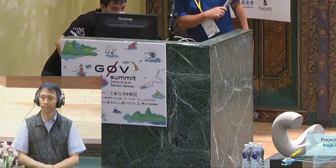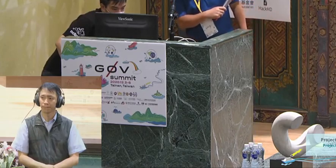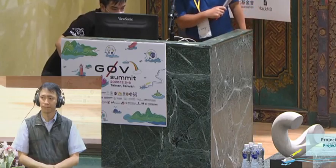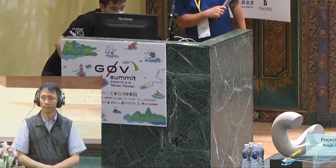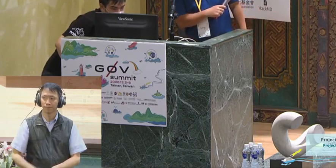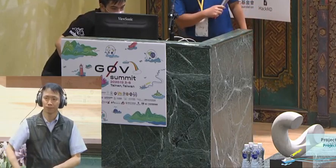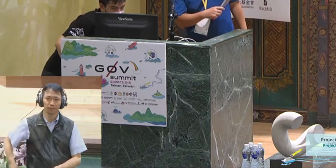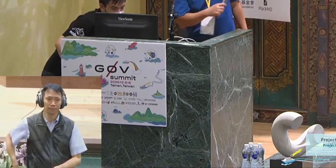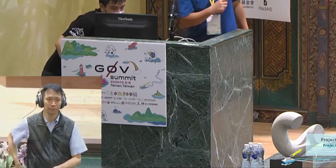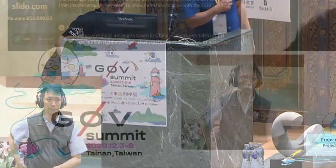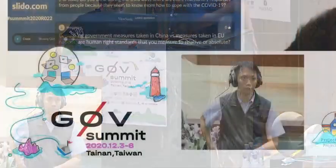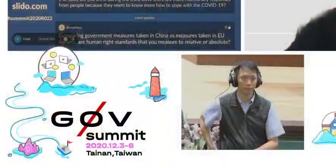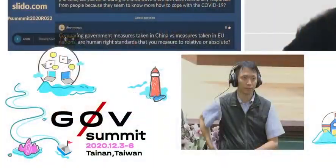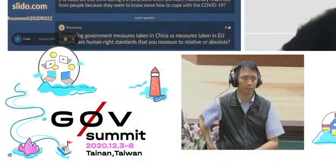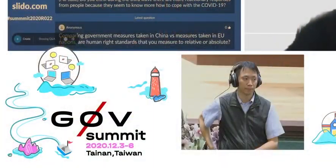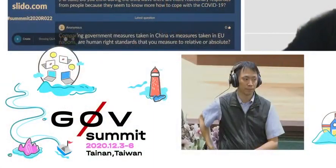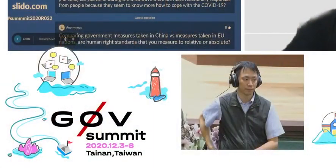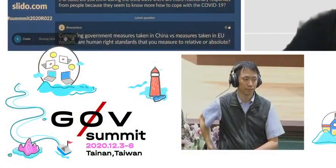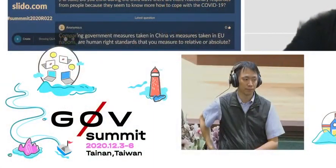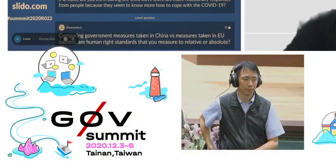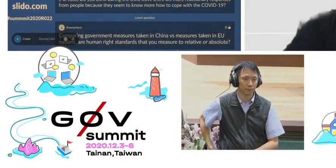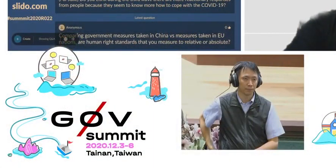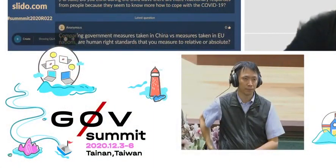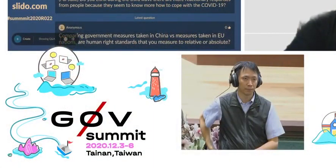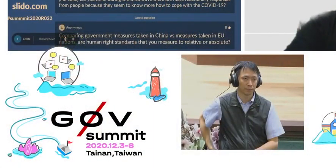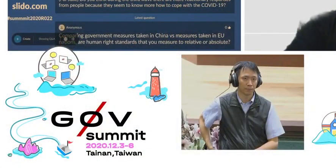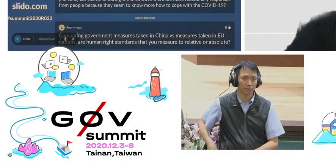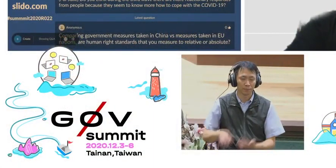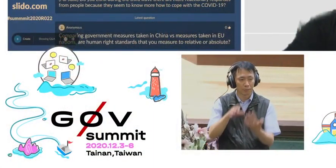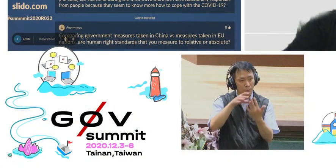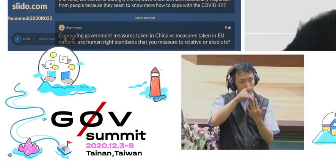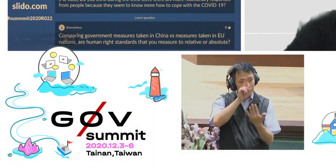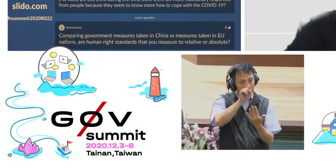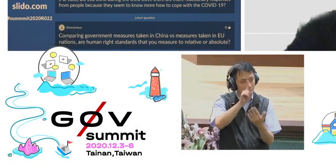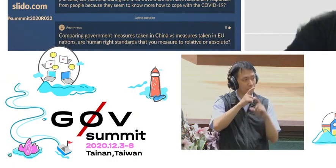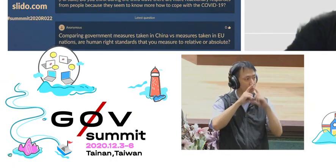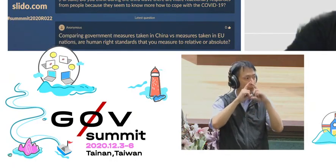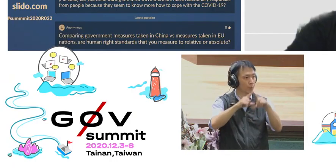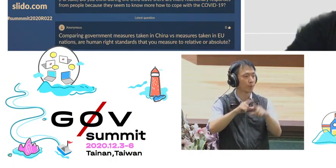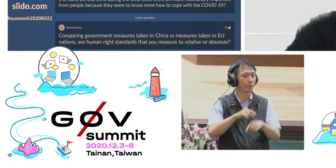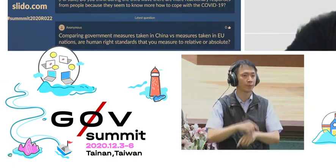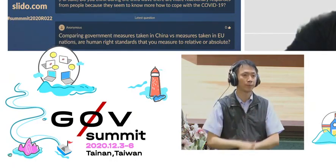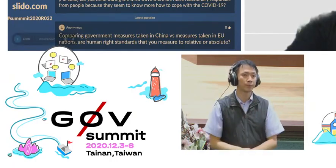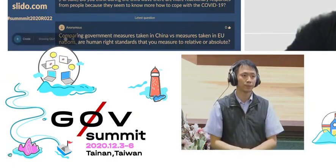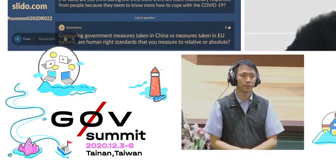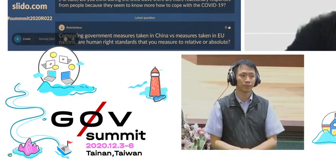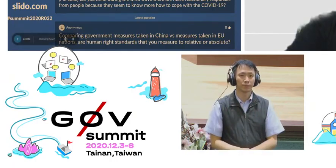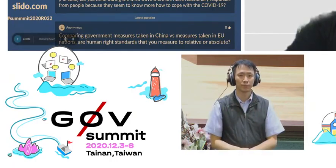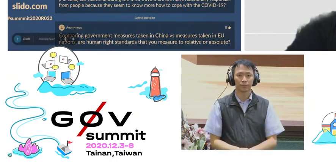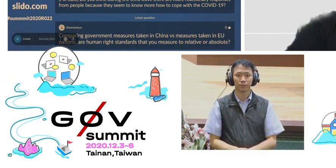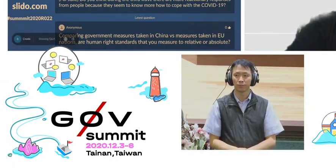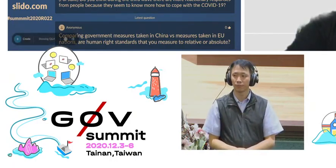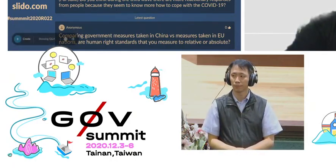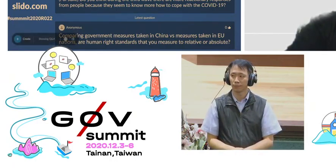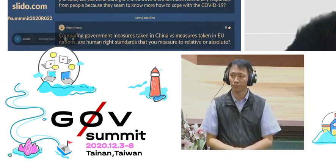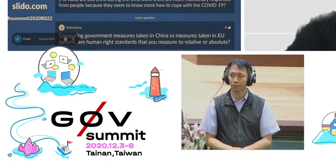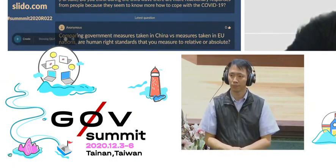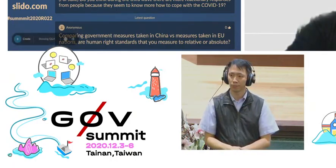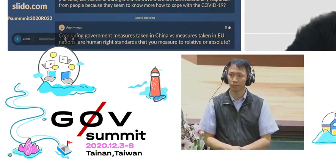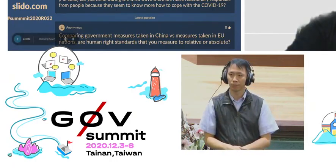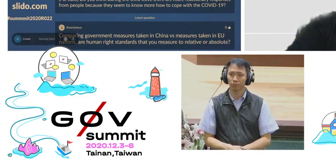okay, I'll just throw one to you. This one is, it seems like governments who can easily track citizens by GPS